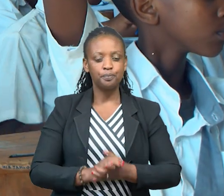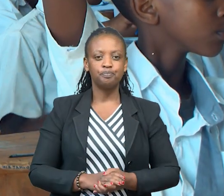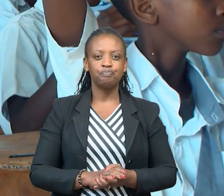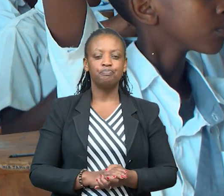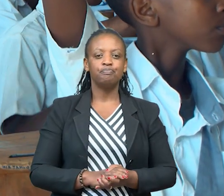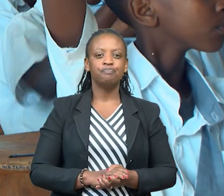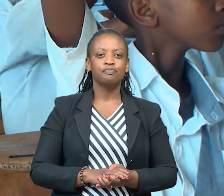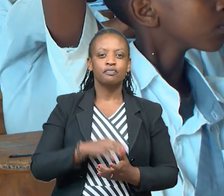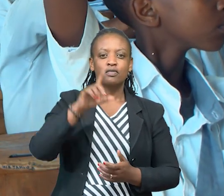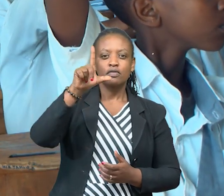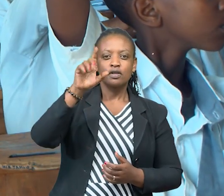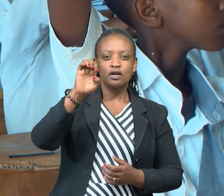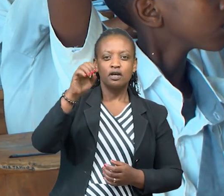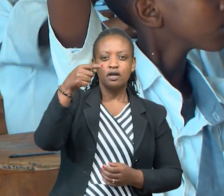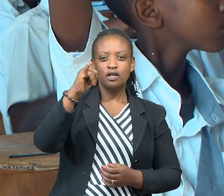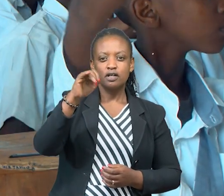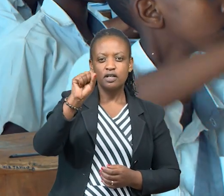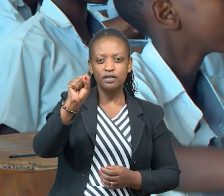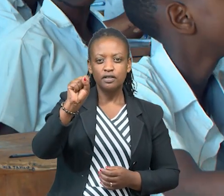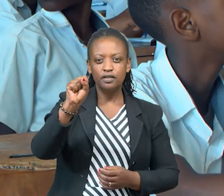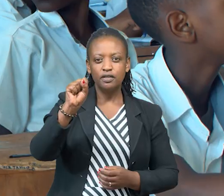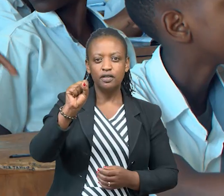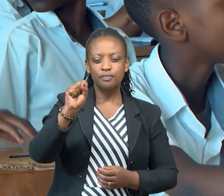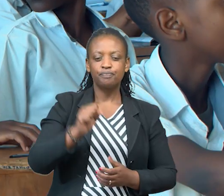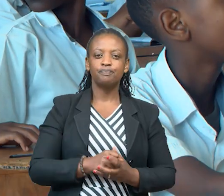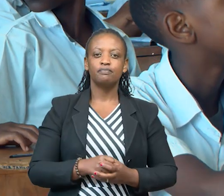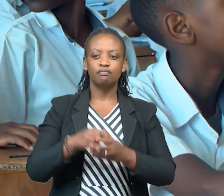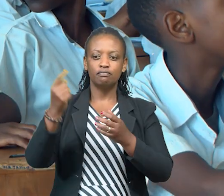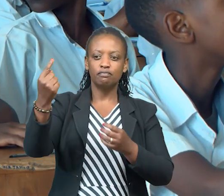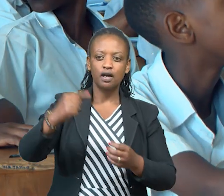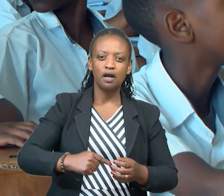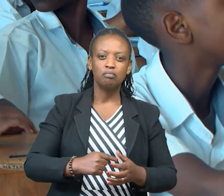Okay. Regis, come,